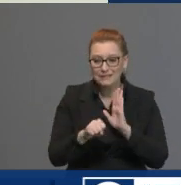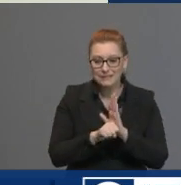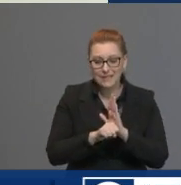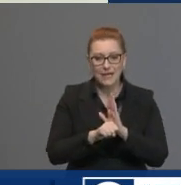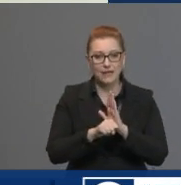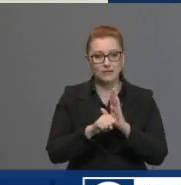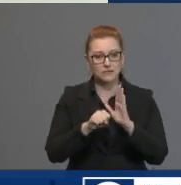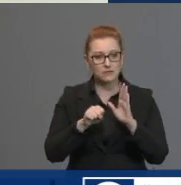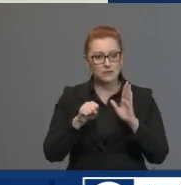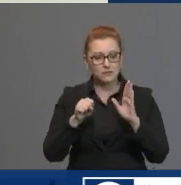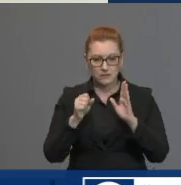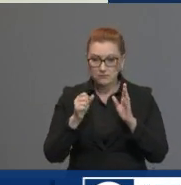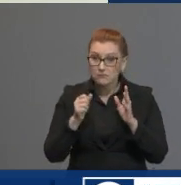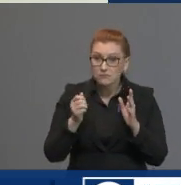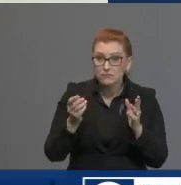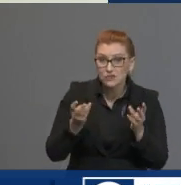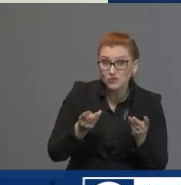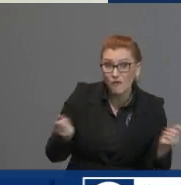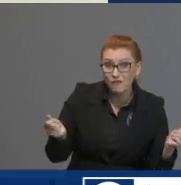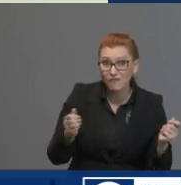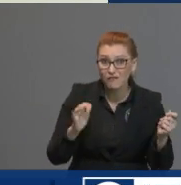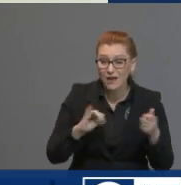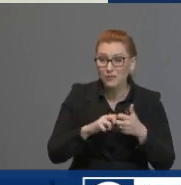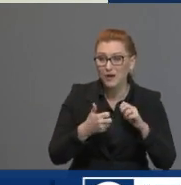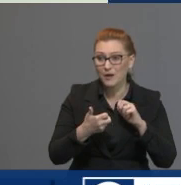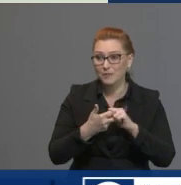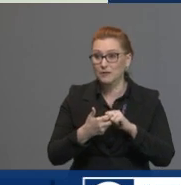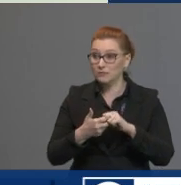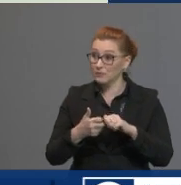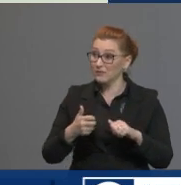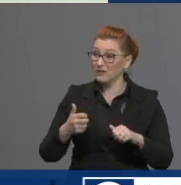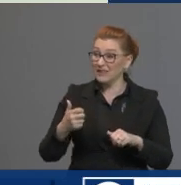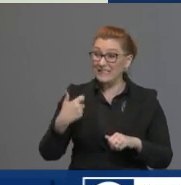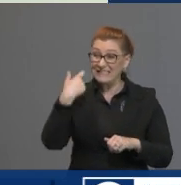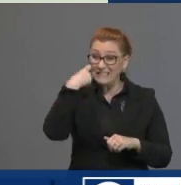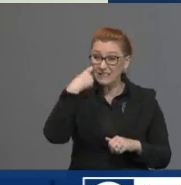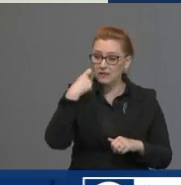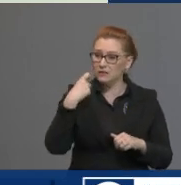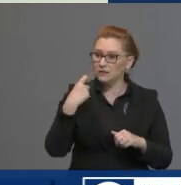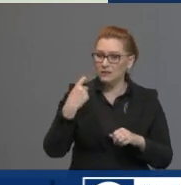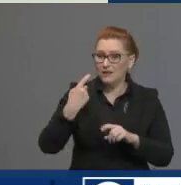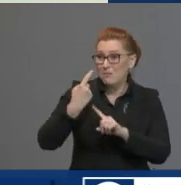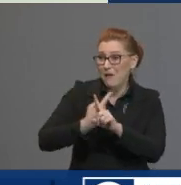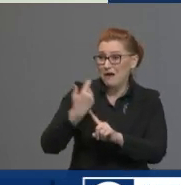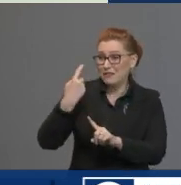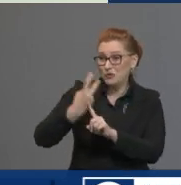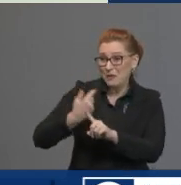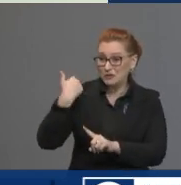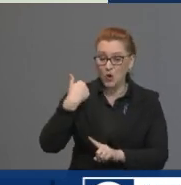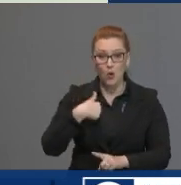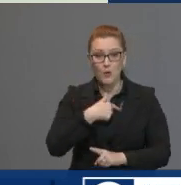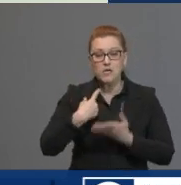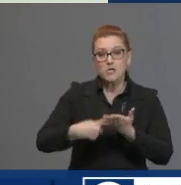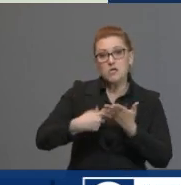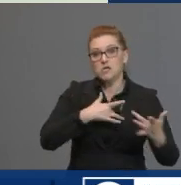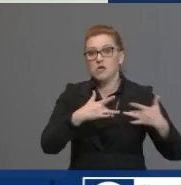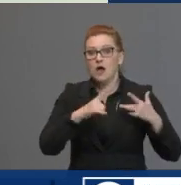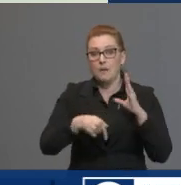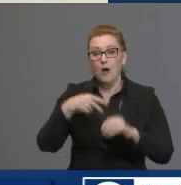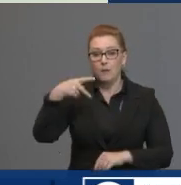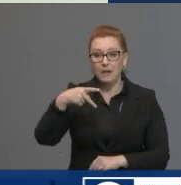its turn, have solved it. It wasn't that long ago we were talking about PPE and we needed more of it. Now you